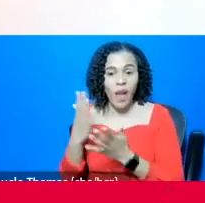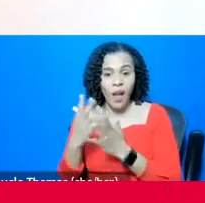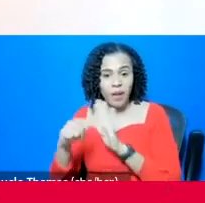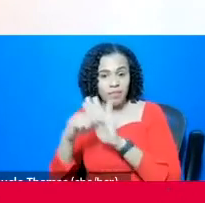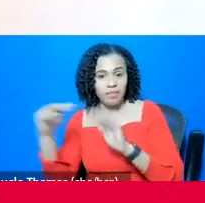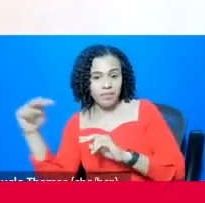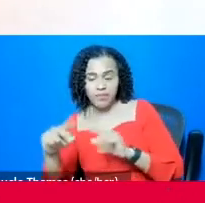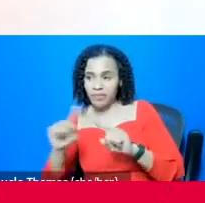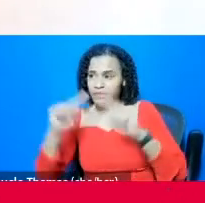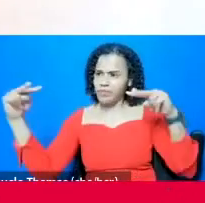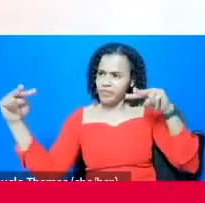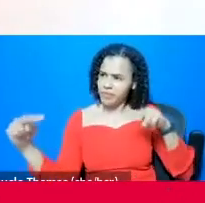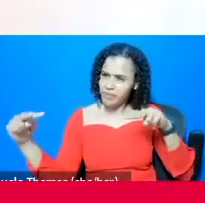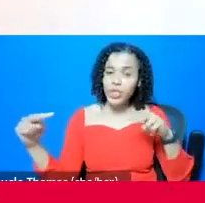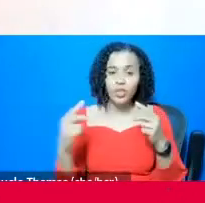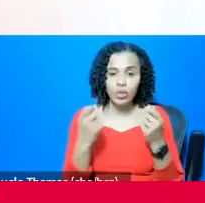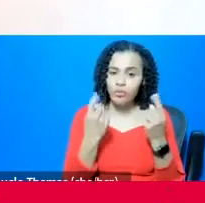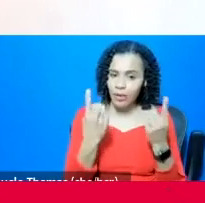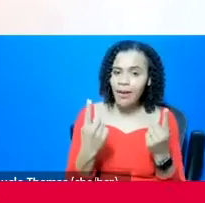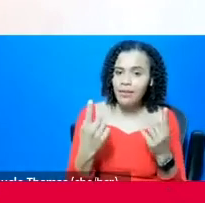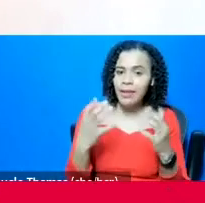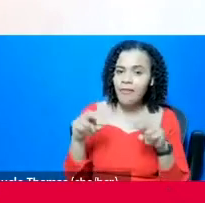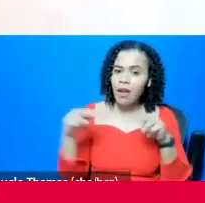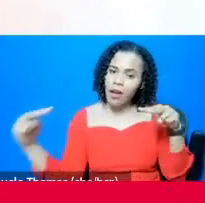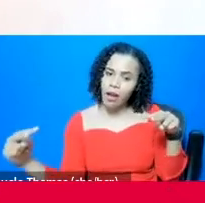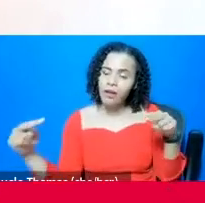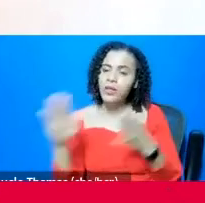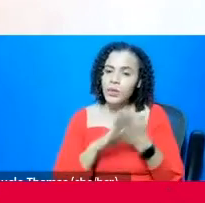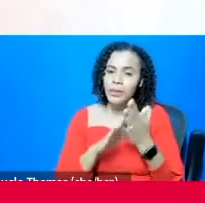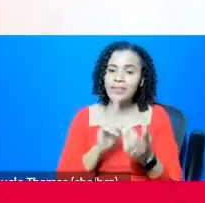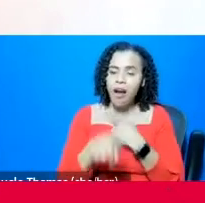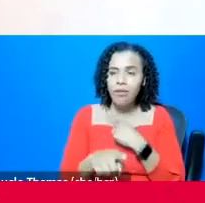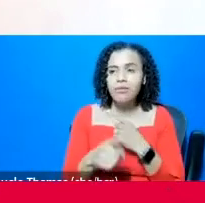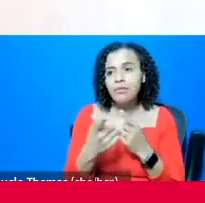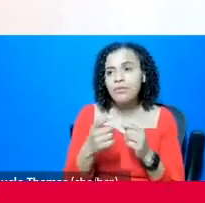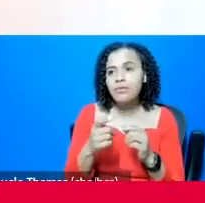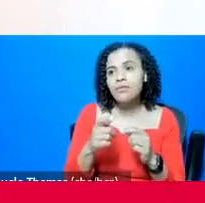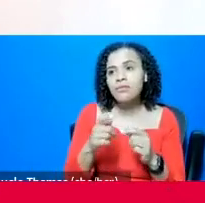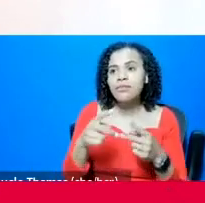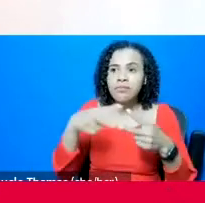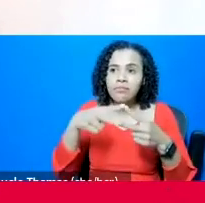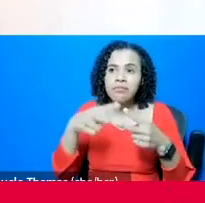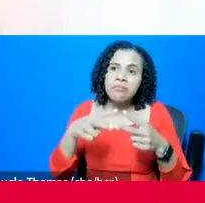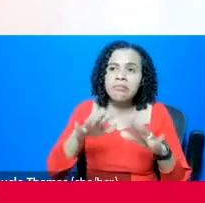like, as Pierre said, it's yes to both. It just has to be careful.